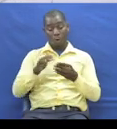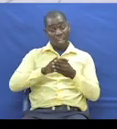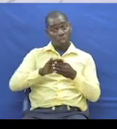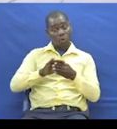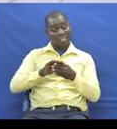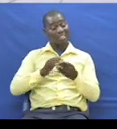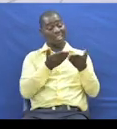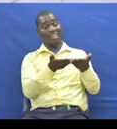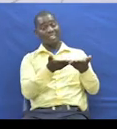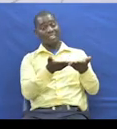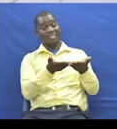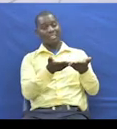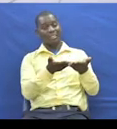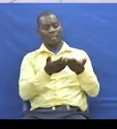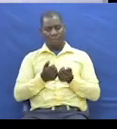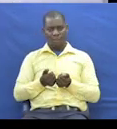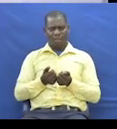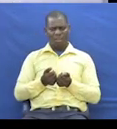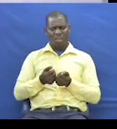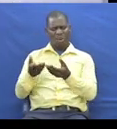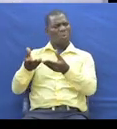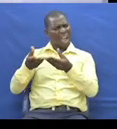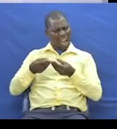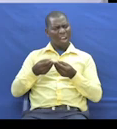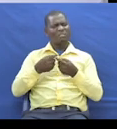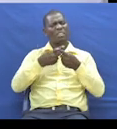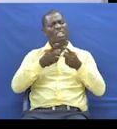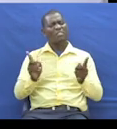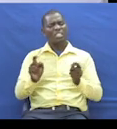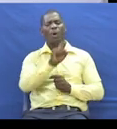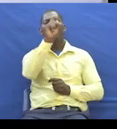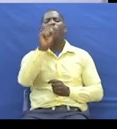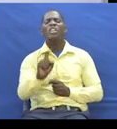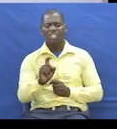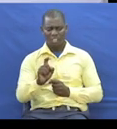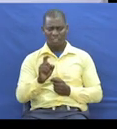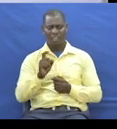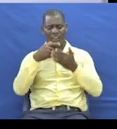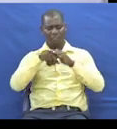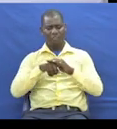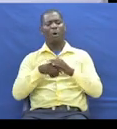it. And we will have several kinds of the questions from this.